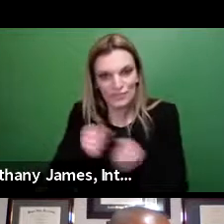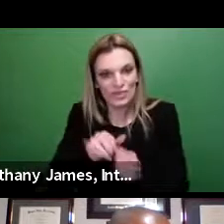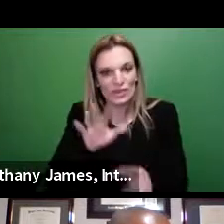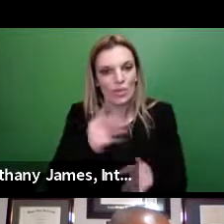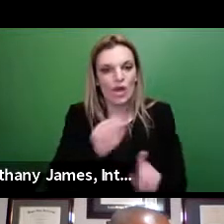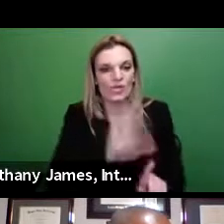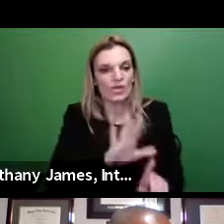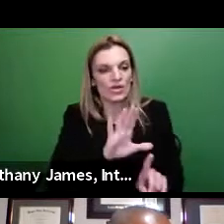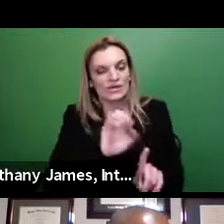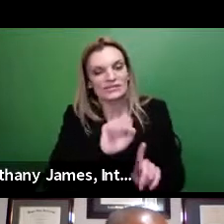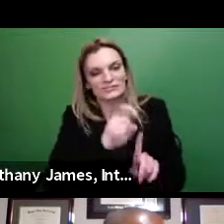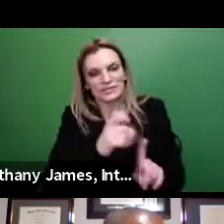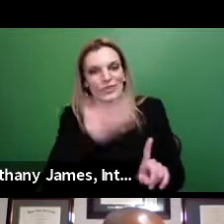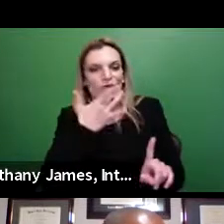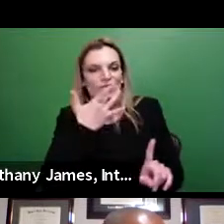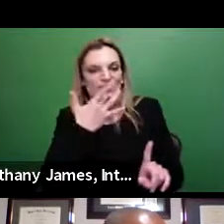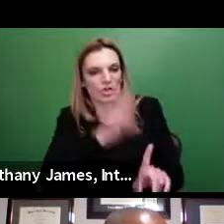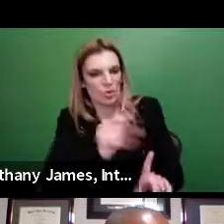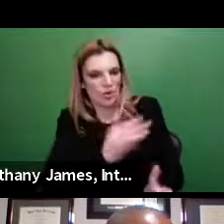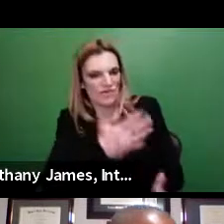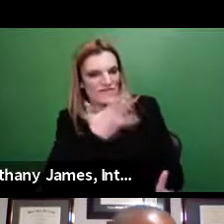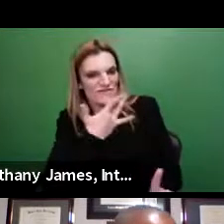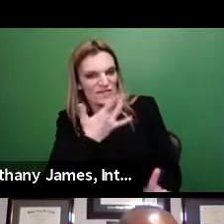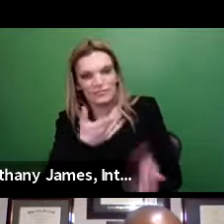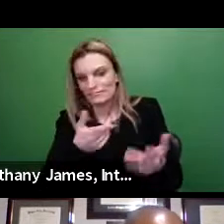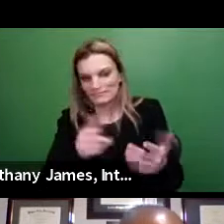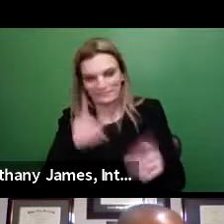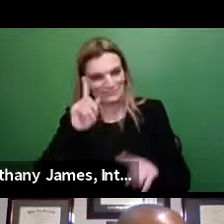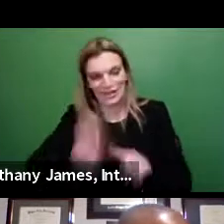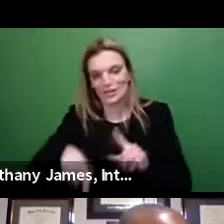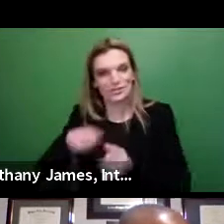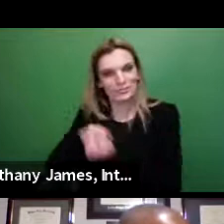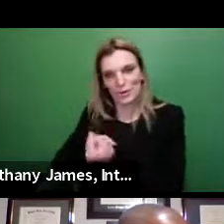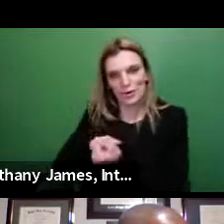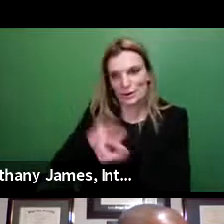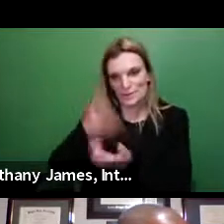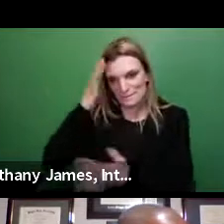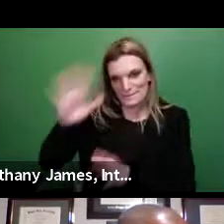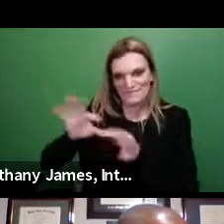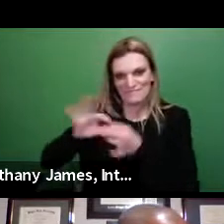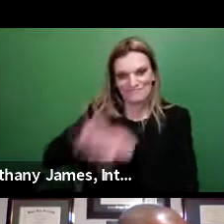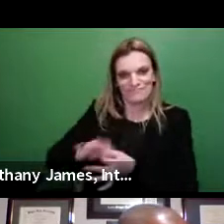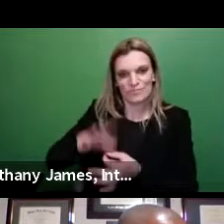orientation because of a prior Court of Appeals decision that they were bound to apply.